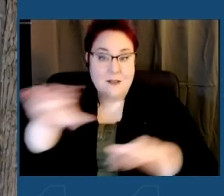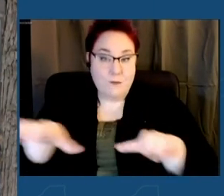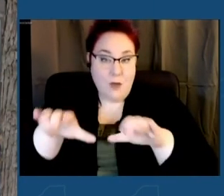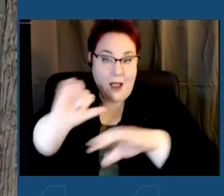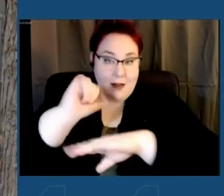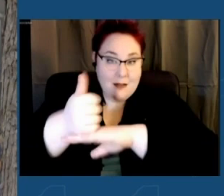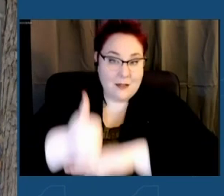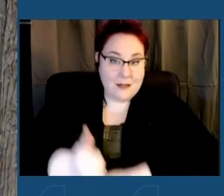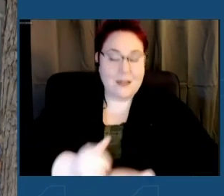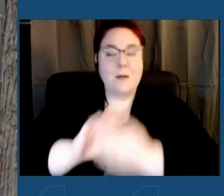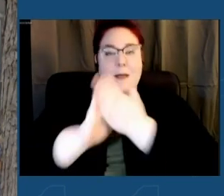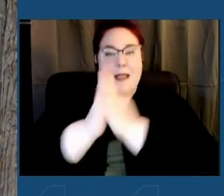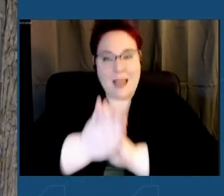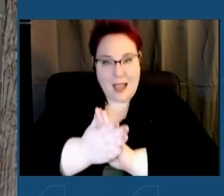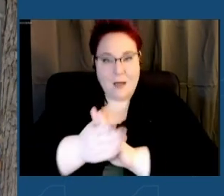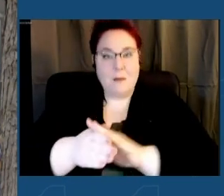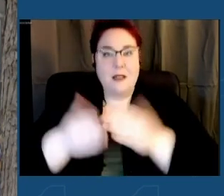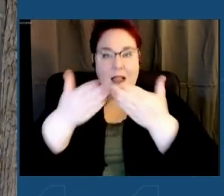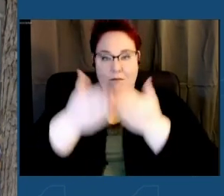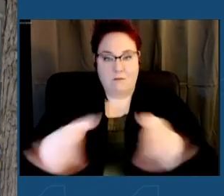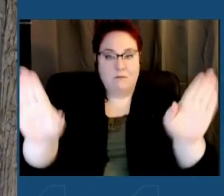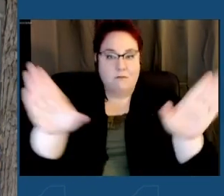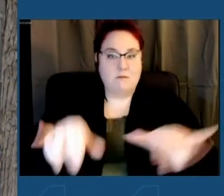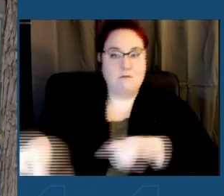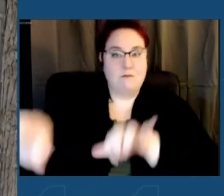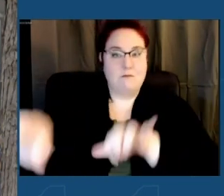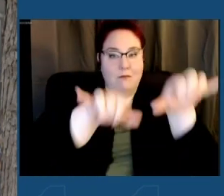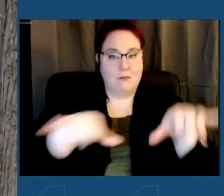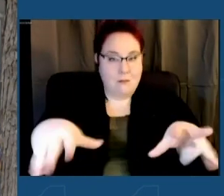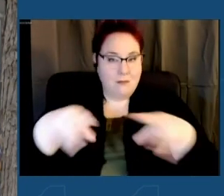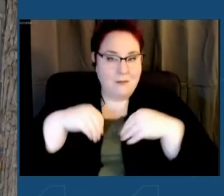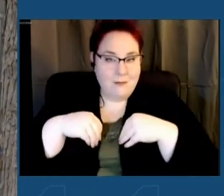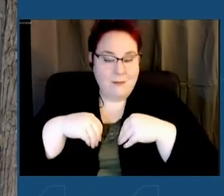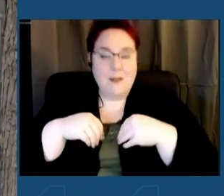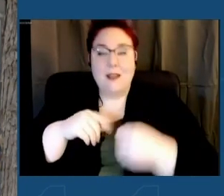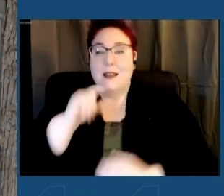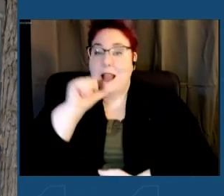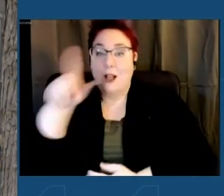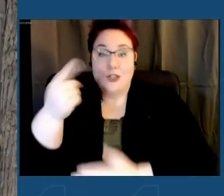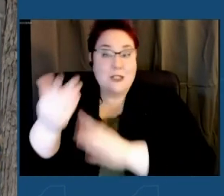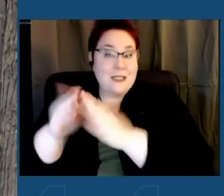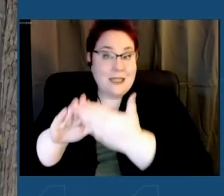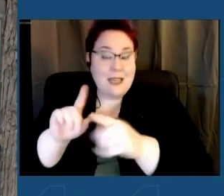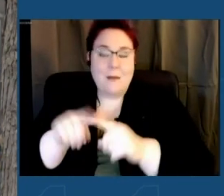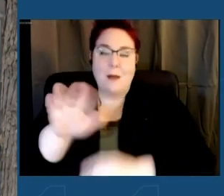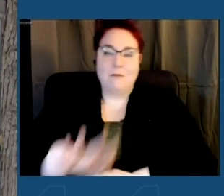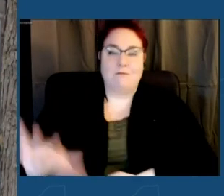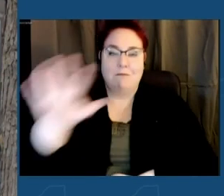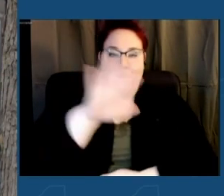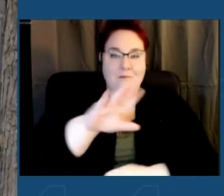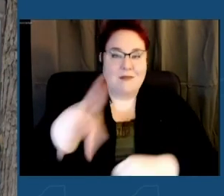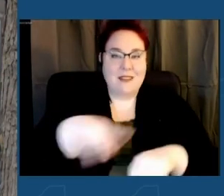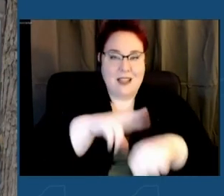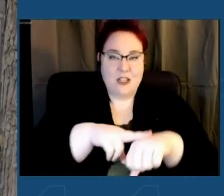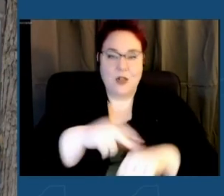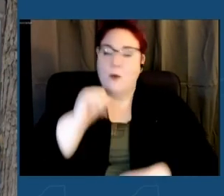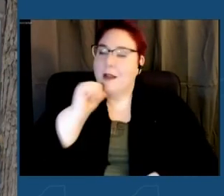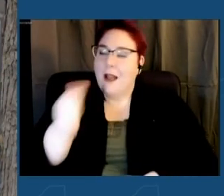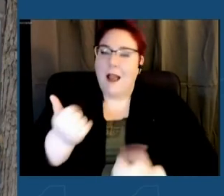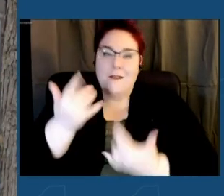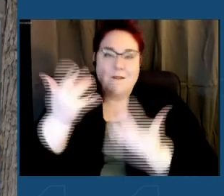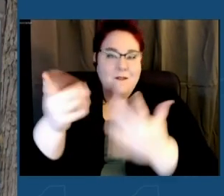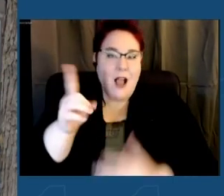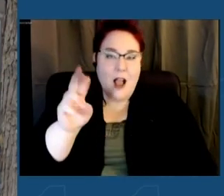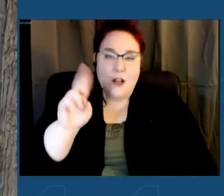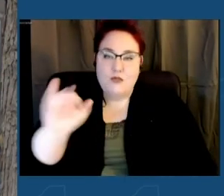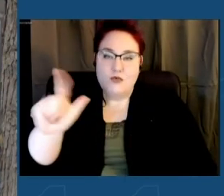standard, not only across the city, but across the nation. We no longer did fire drills where people just came into the